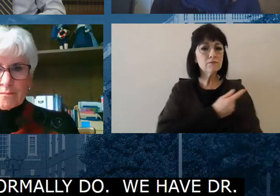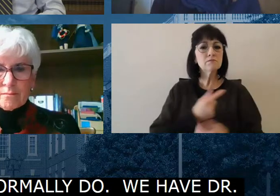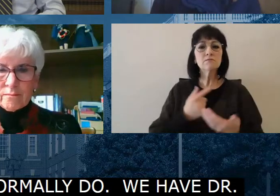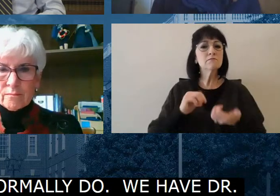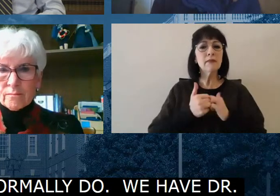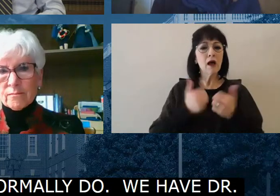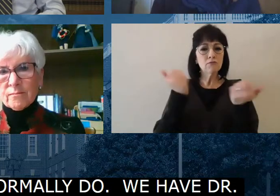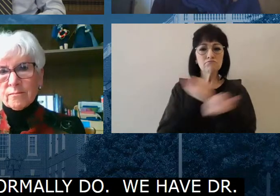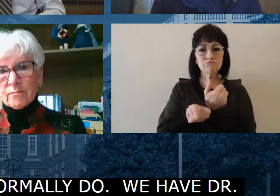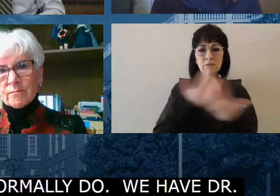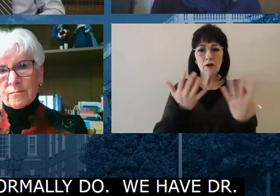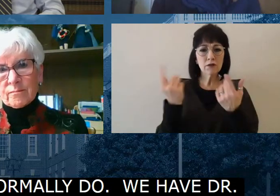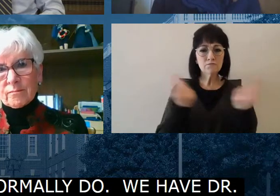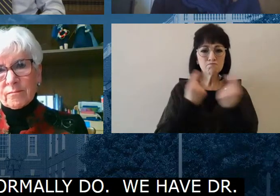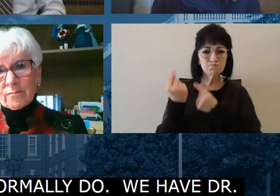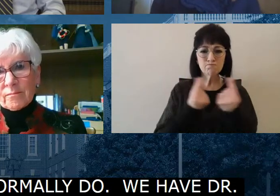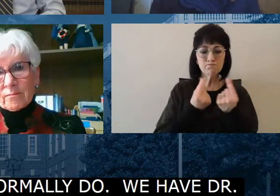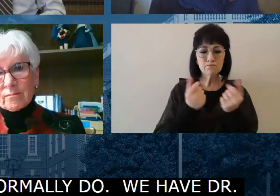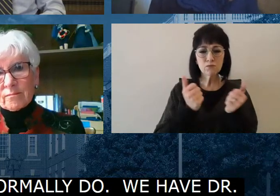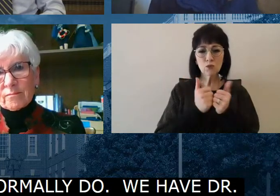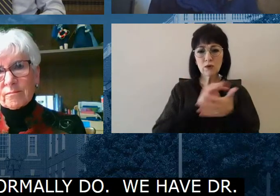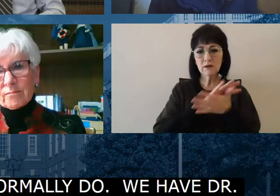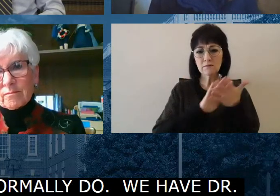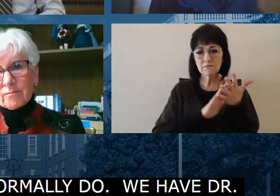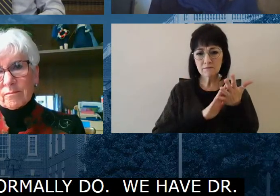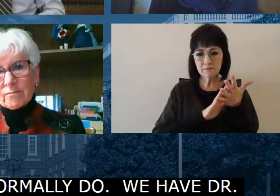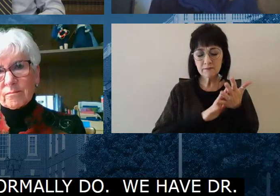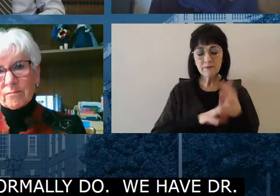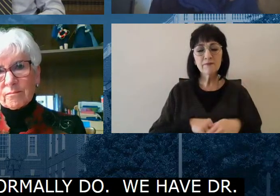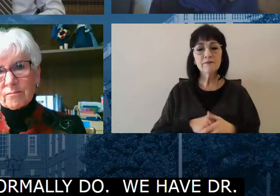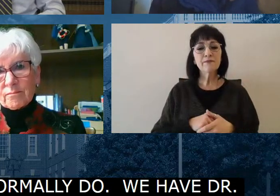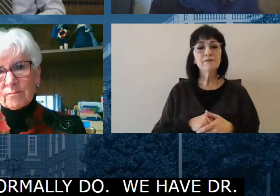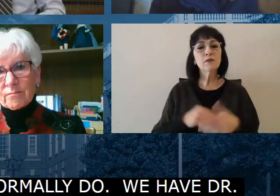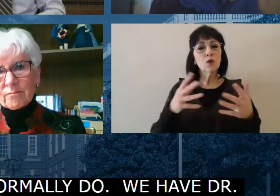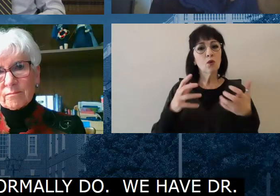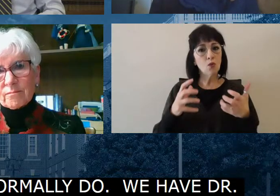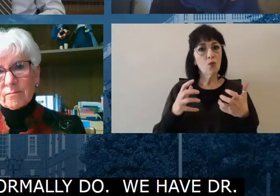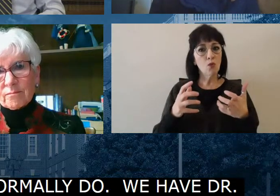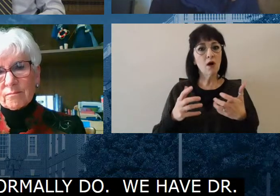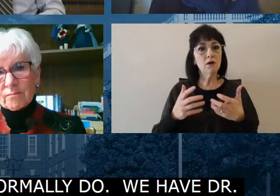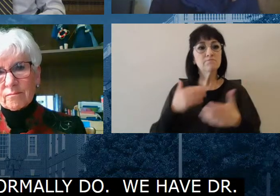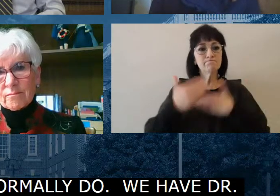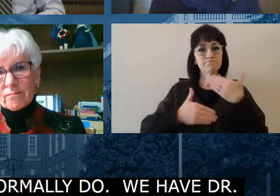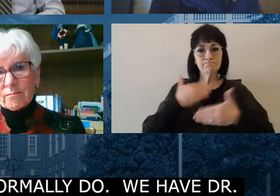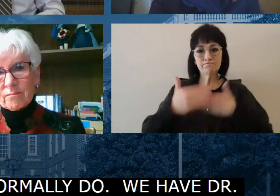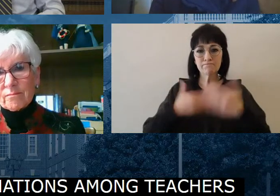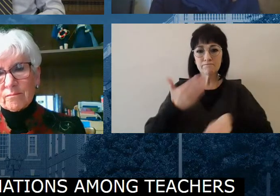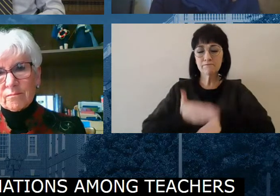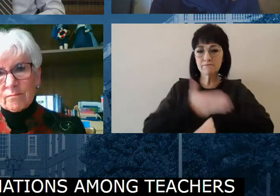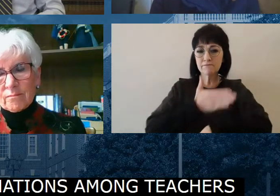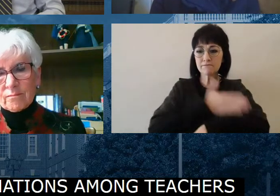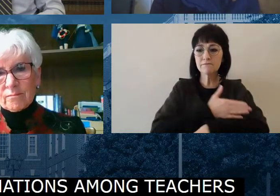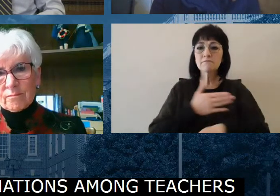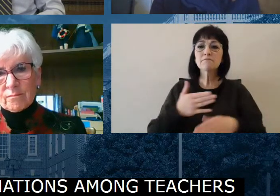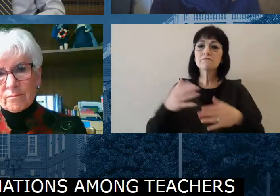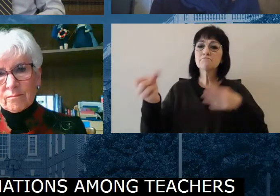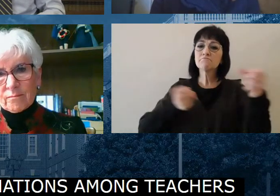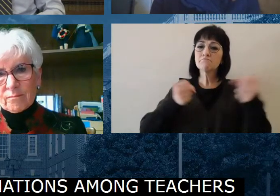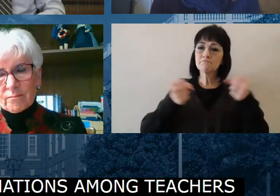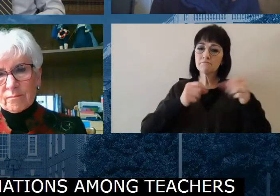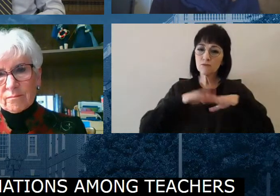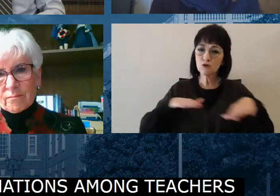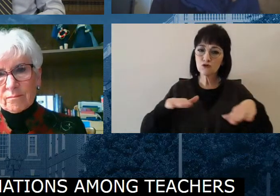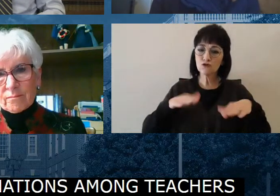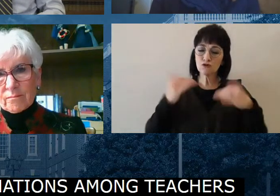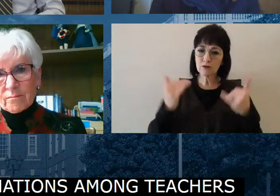also are making progress getting Delaware students in front of teachers for in-person instruction, close